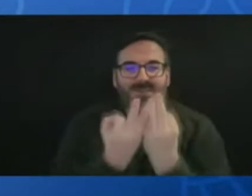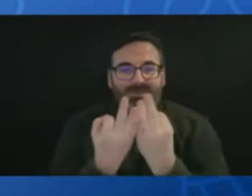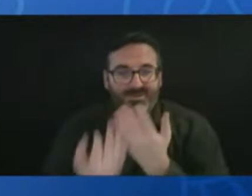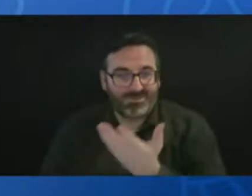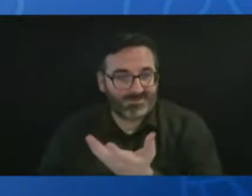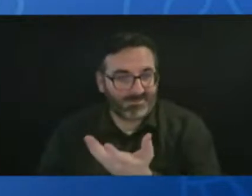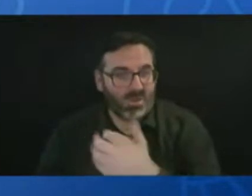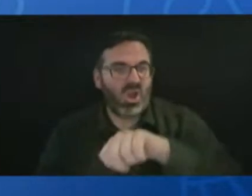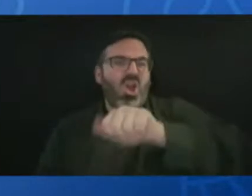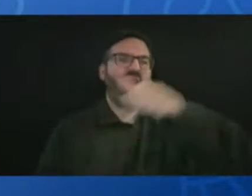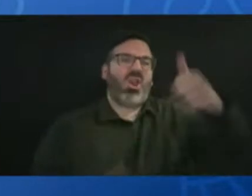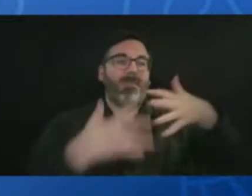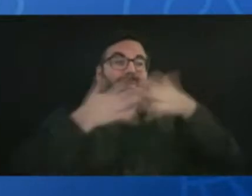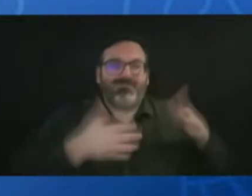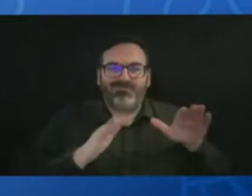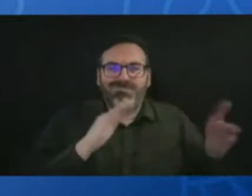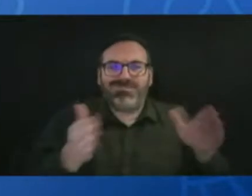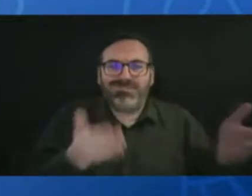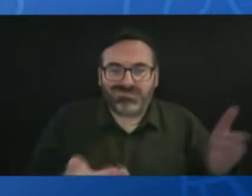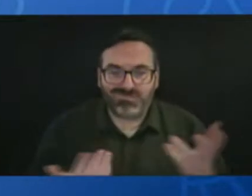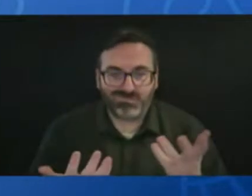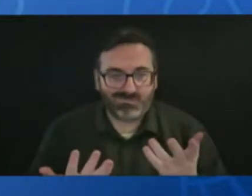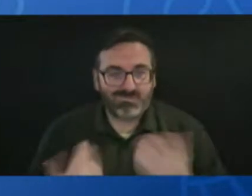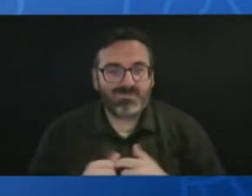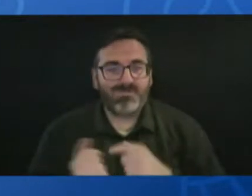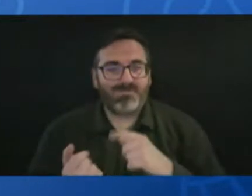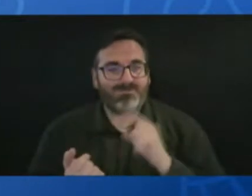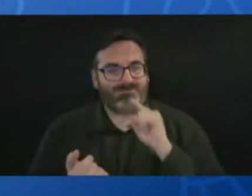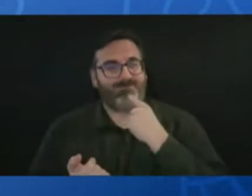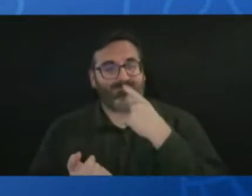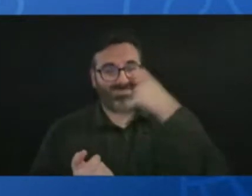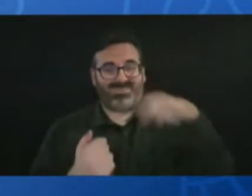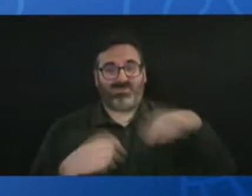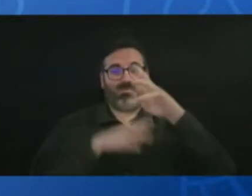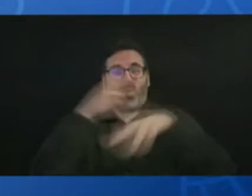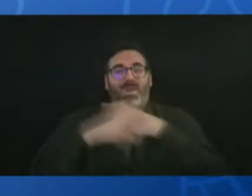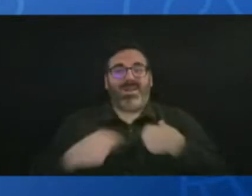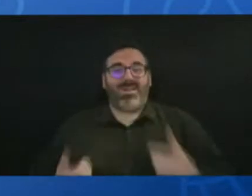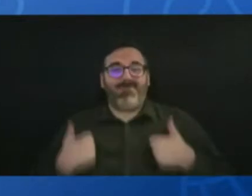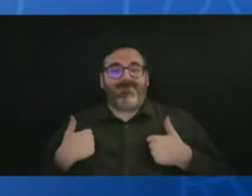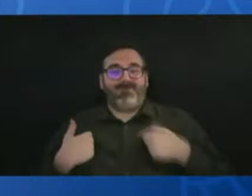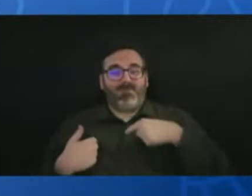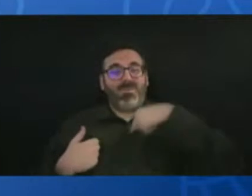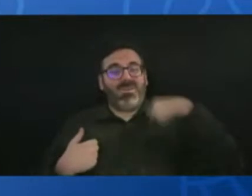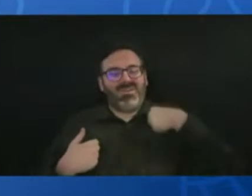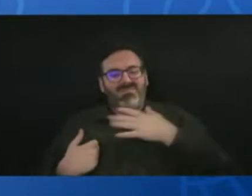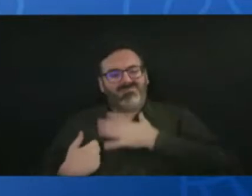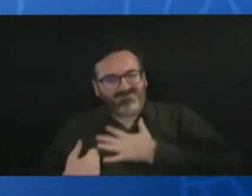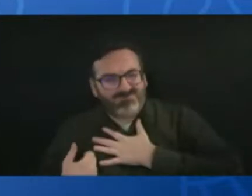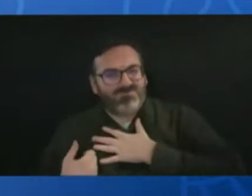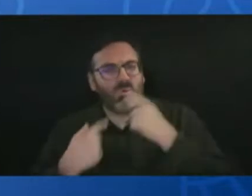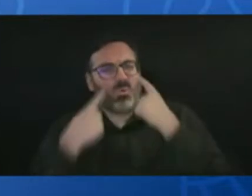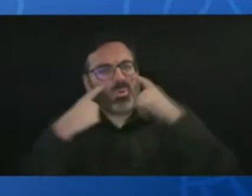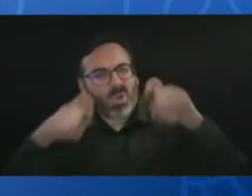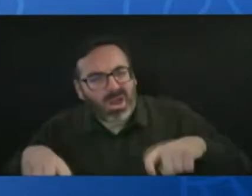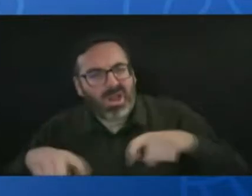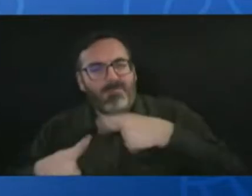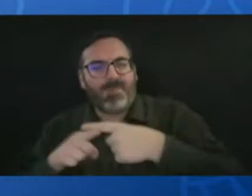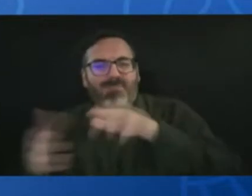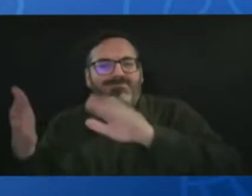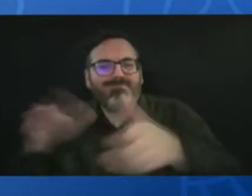decry the harming or the injury or the killing of anyone. But when it comes to the nature of what Israel is